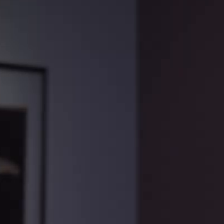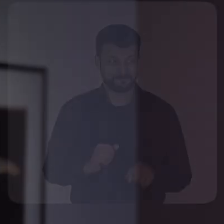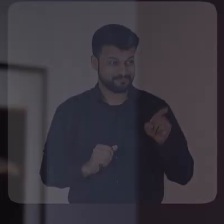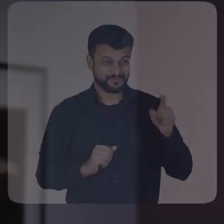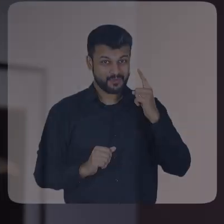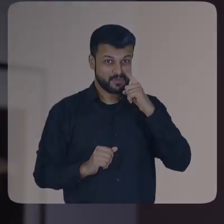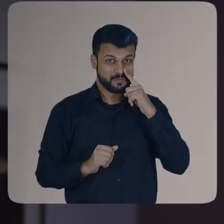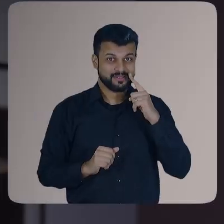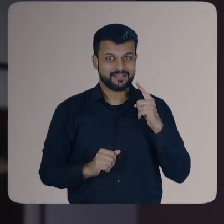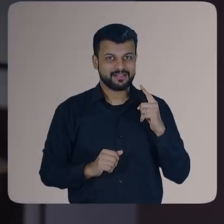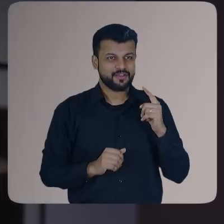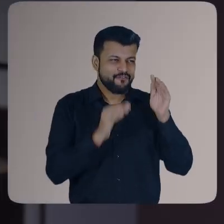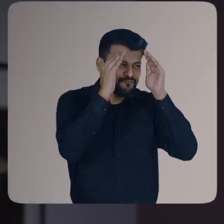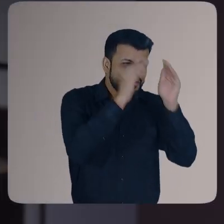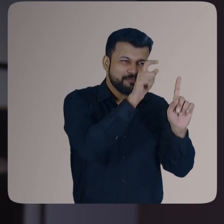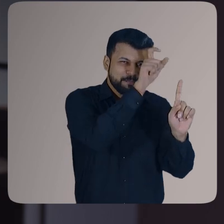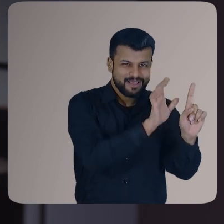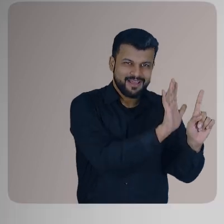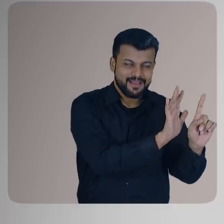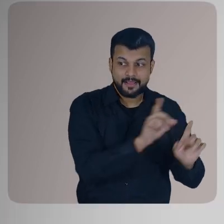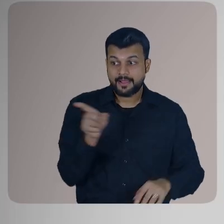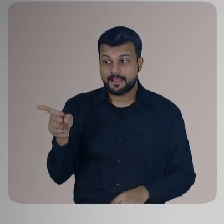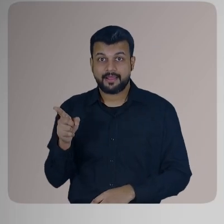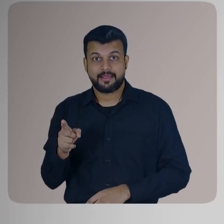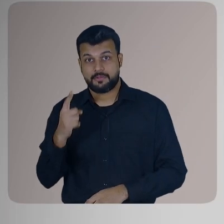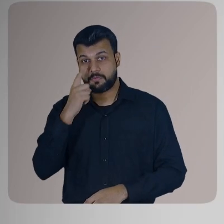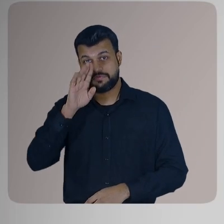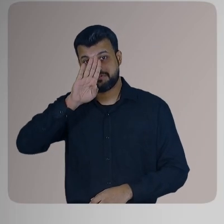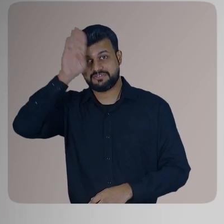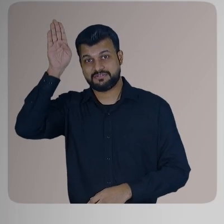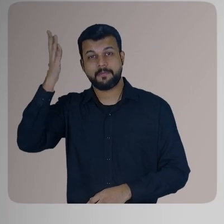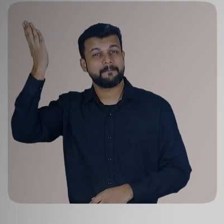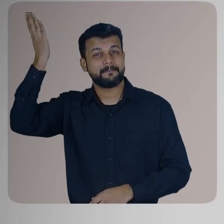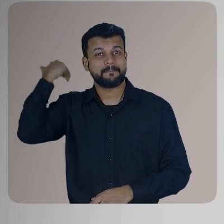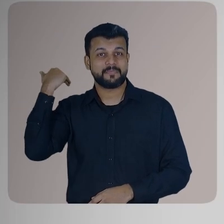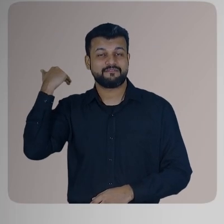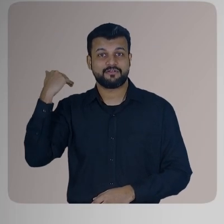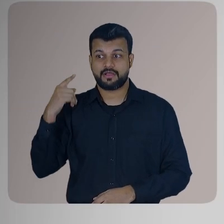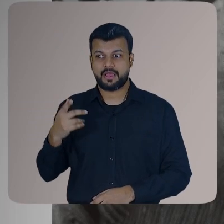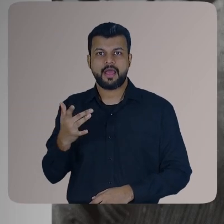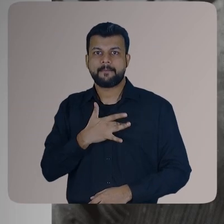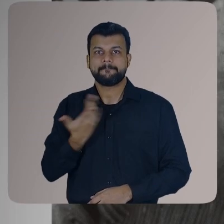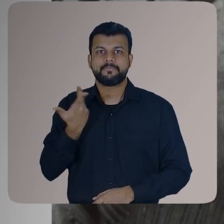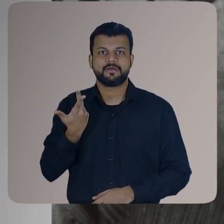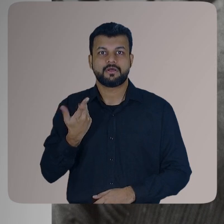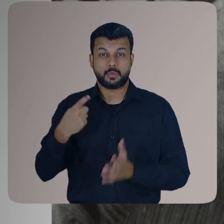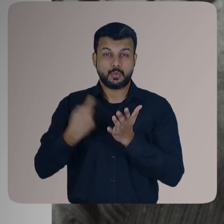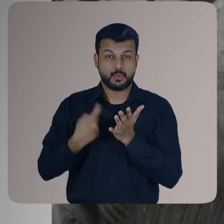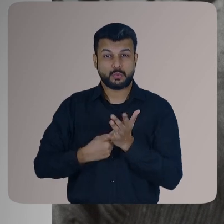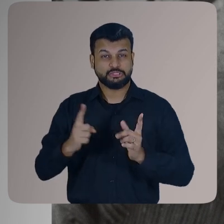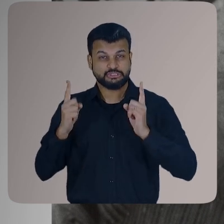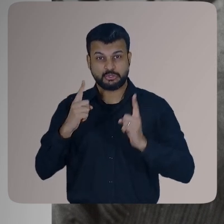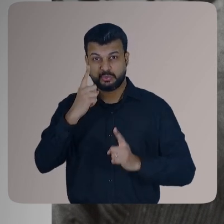While Hal's portrait was very personal and intimate, Gayatri Devi existed as a larger-than-life princess and a progressive